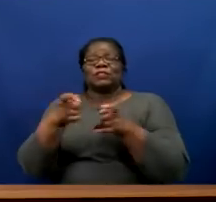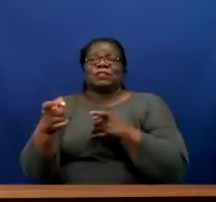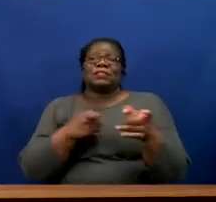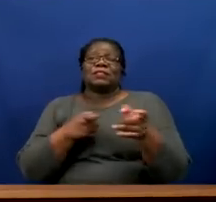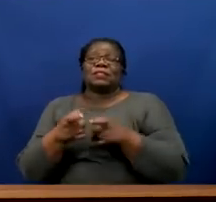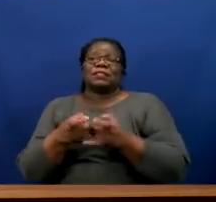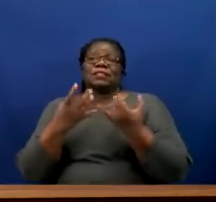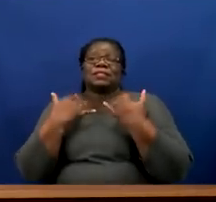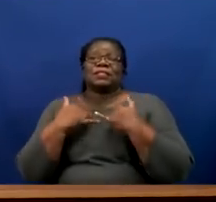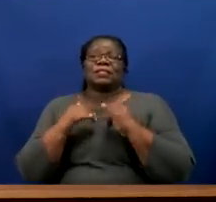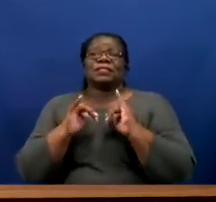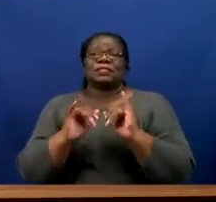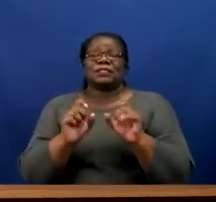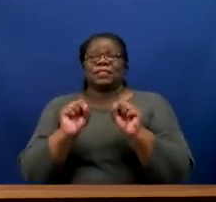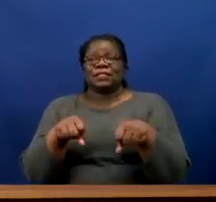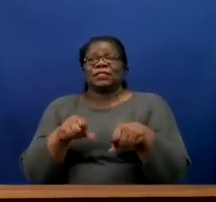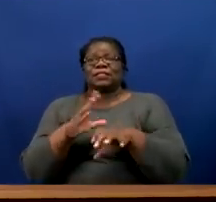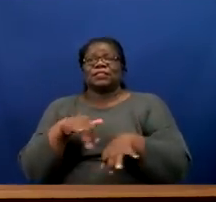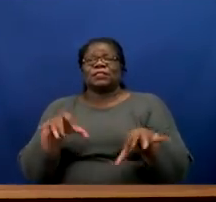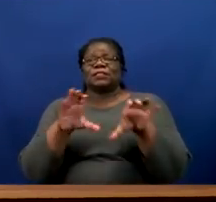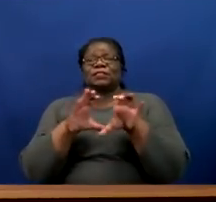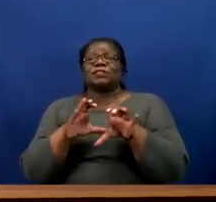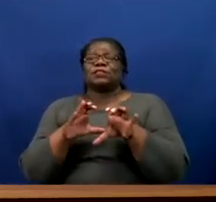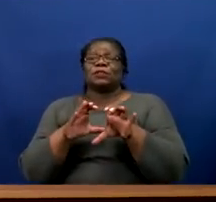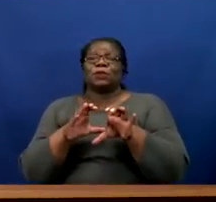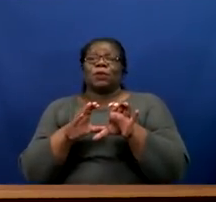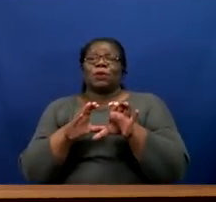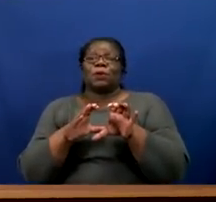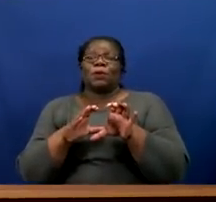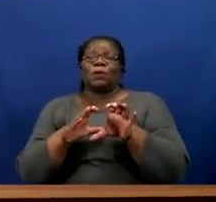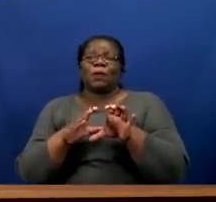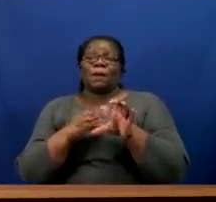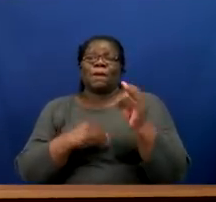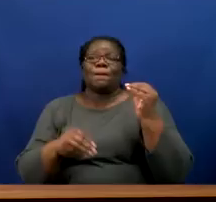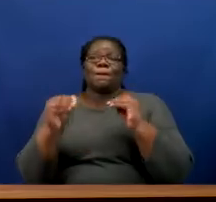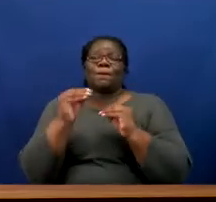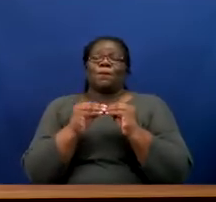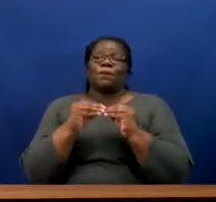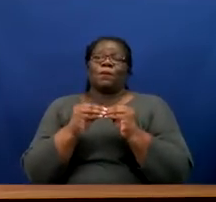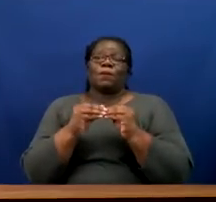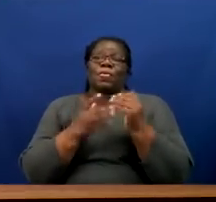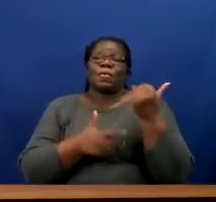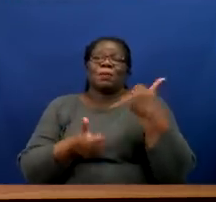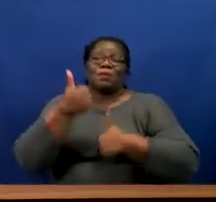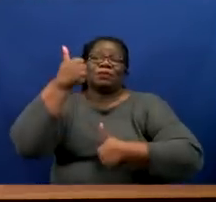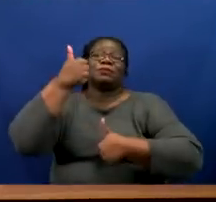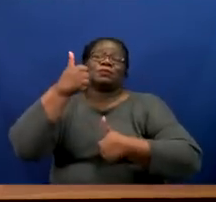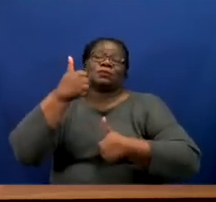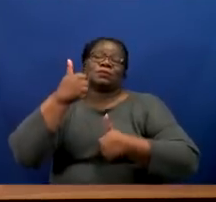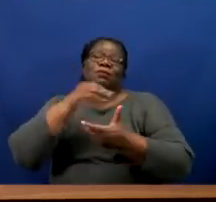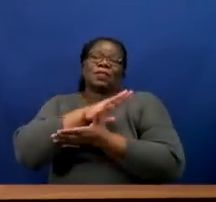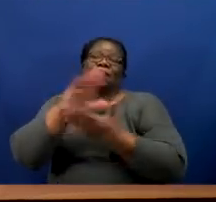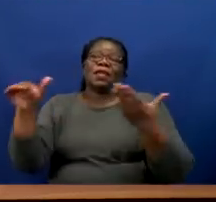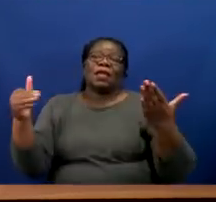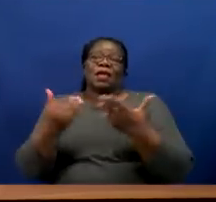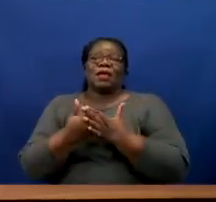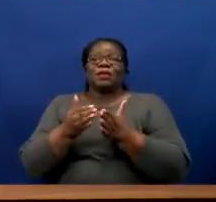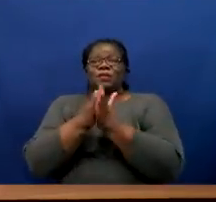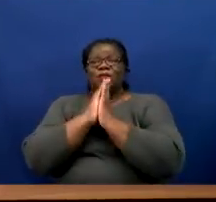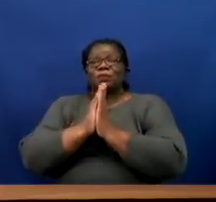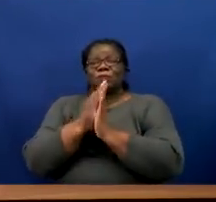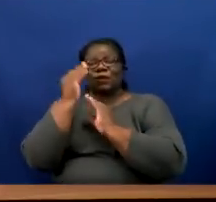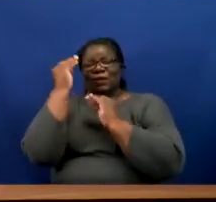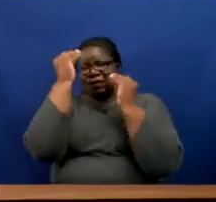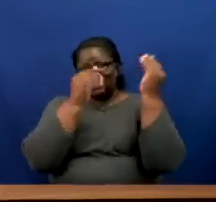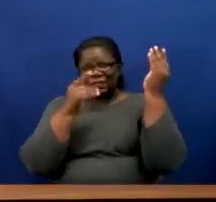still able to do exceeding abundantly above all we can ask or